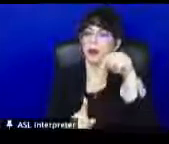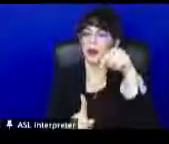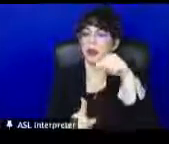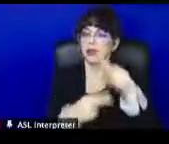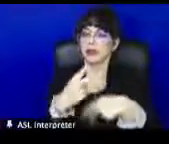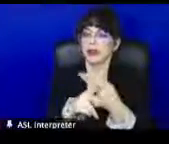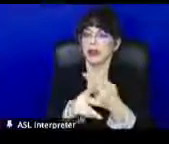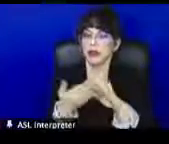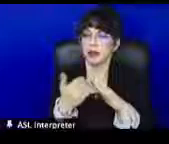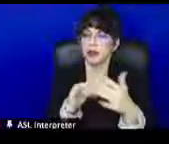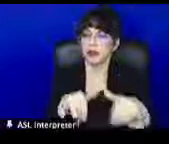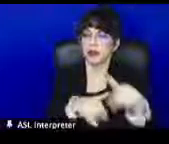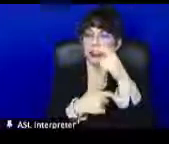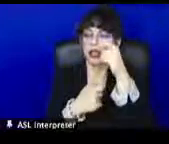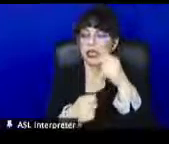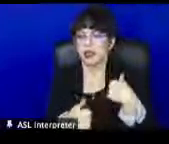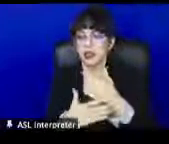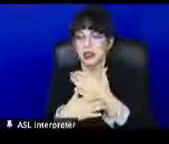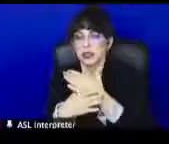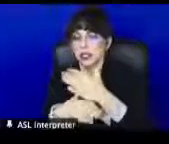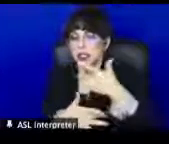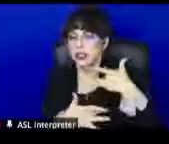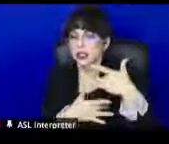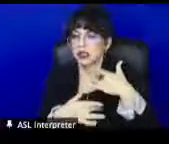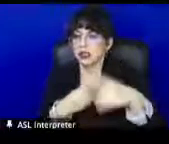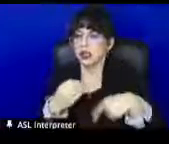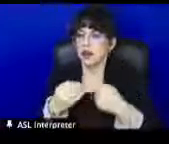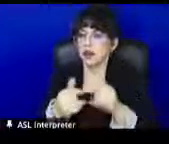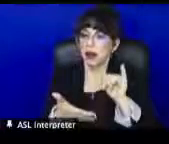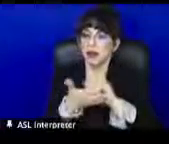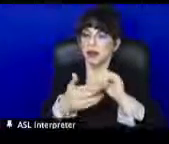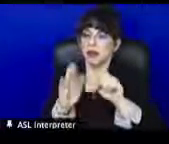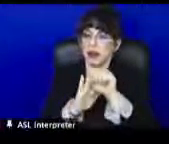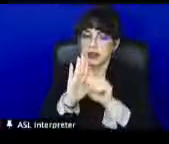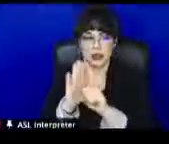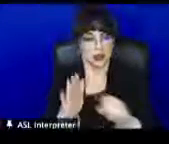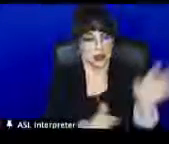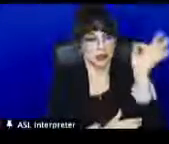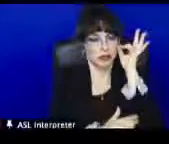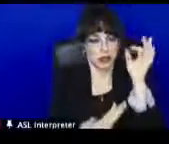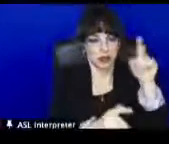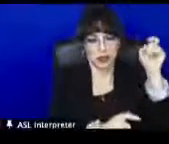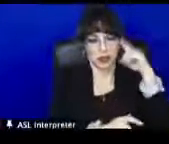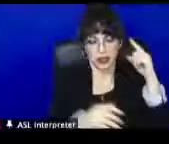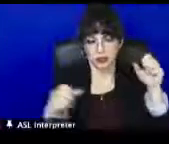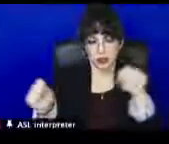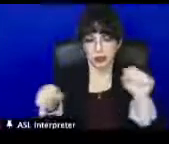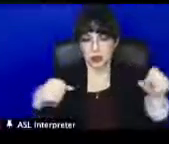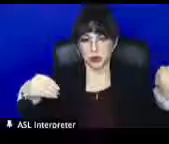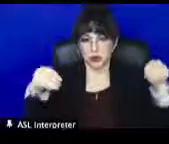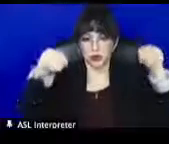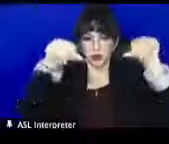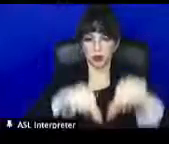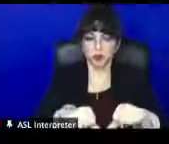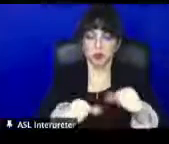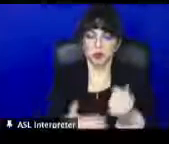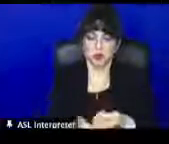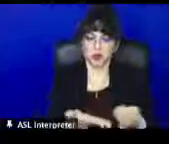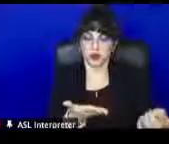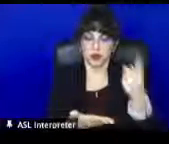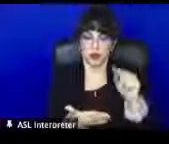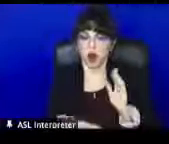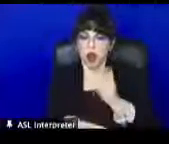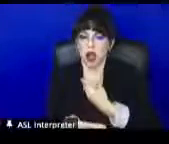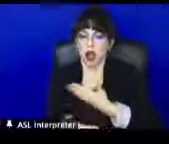community of interest share concerns about making the state and federal governments provide resources to our rural